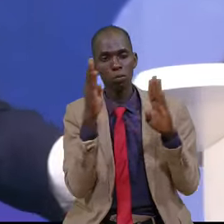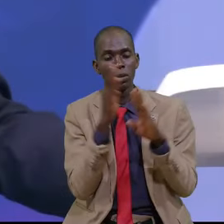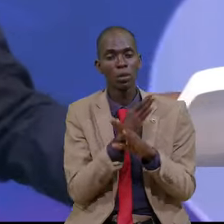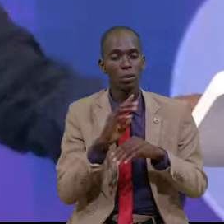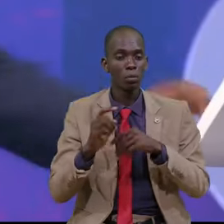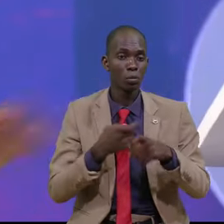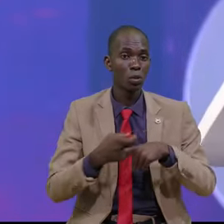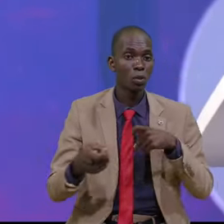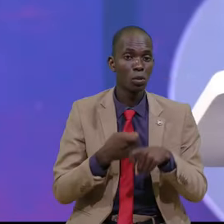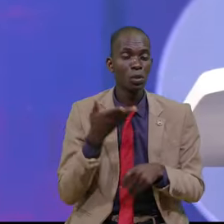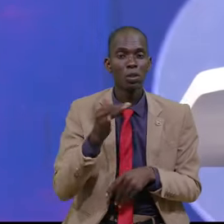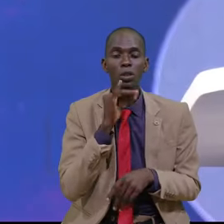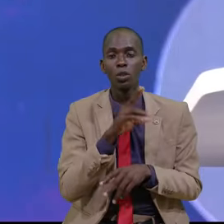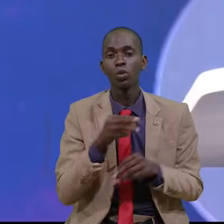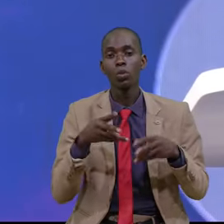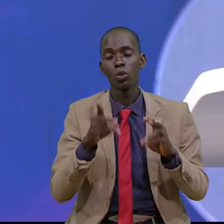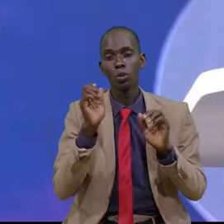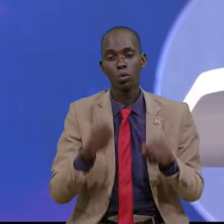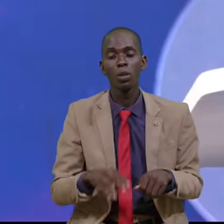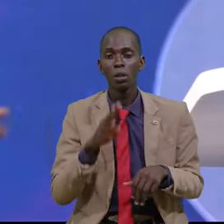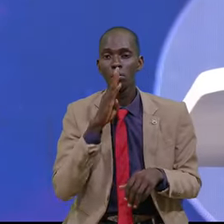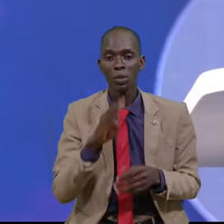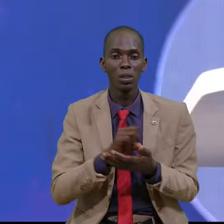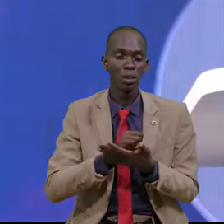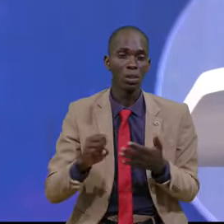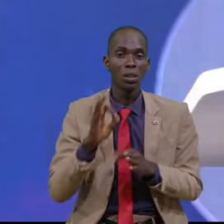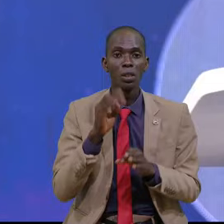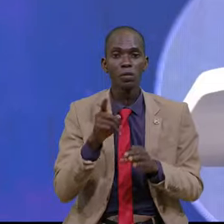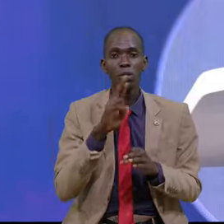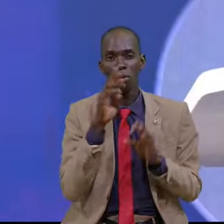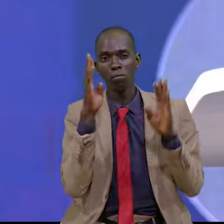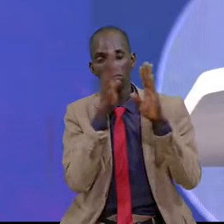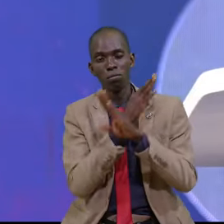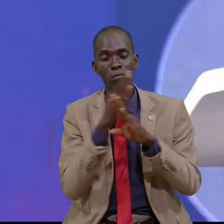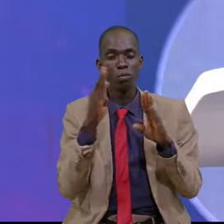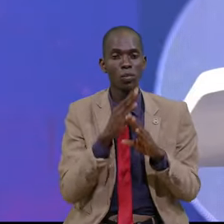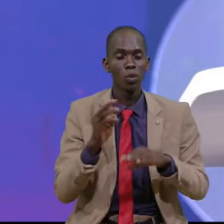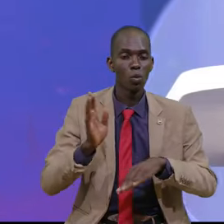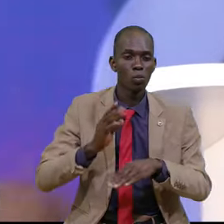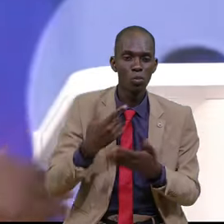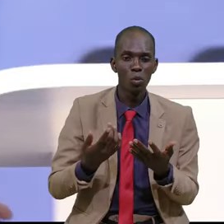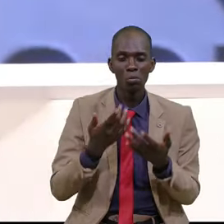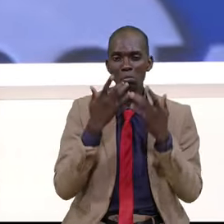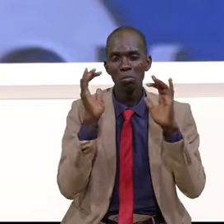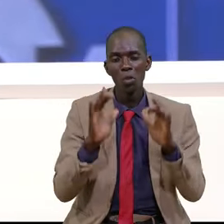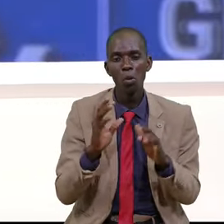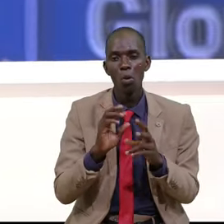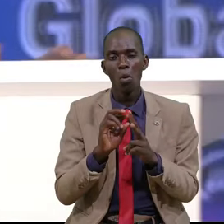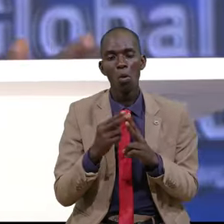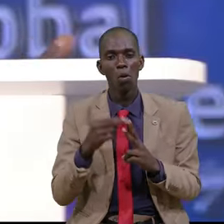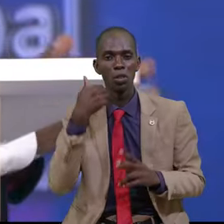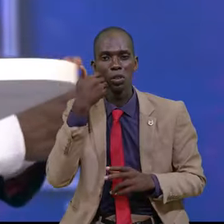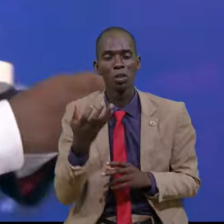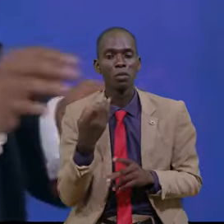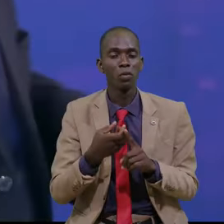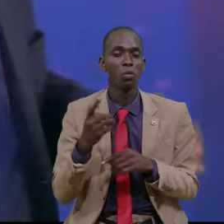you can be Sanctified if you dodging reproach if you're dodging the insult of the word if you